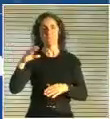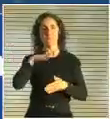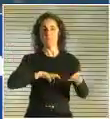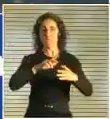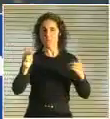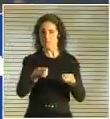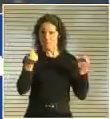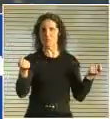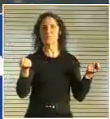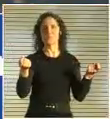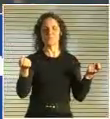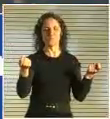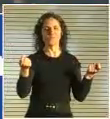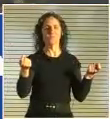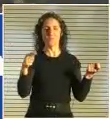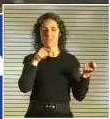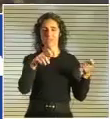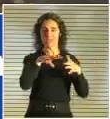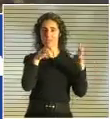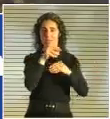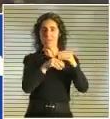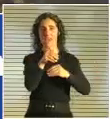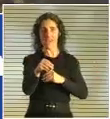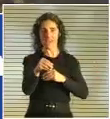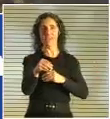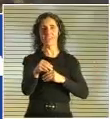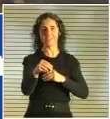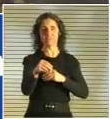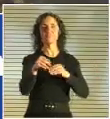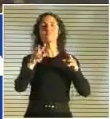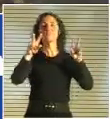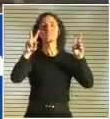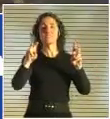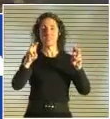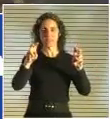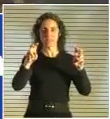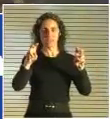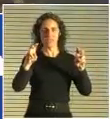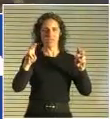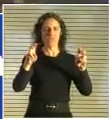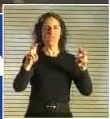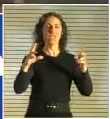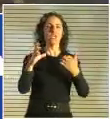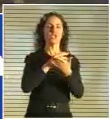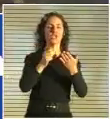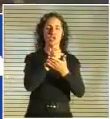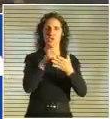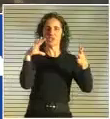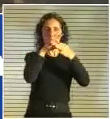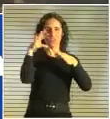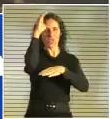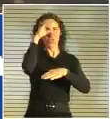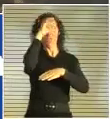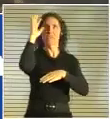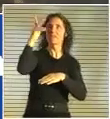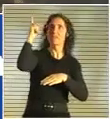summarizing all the climate science coming out from the IPCC the past few years. The synthesis report.